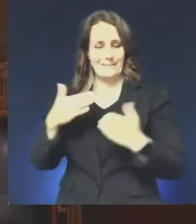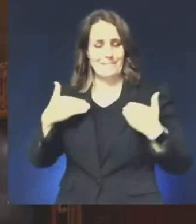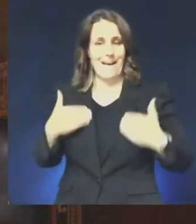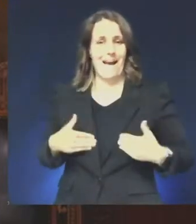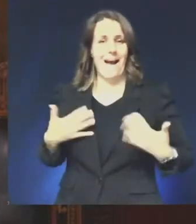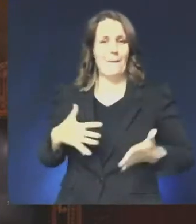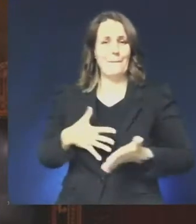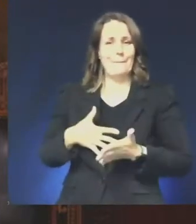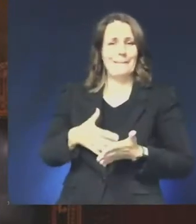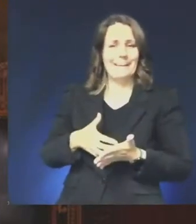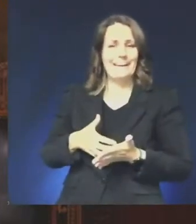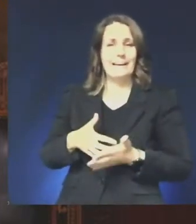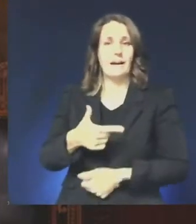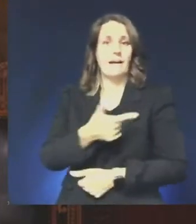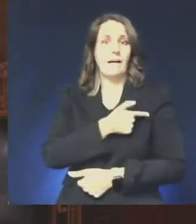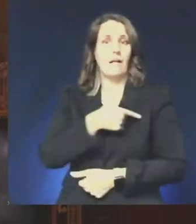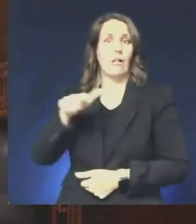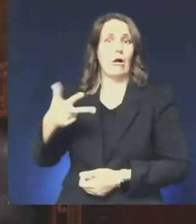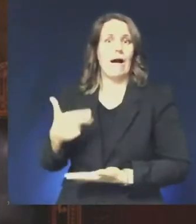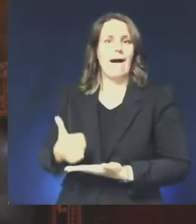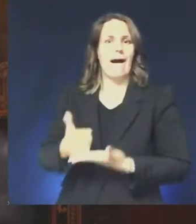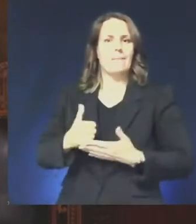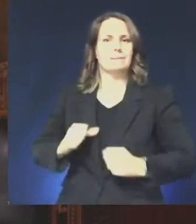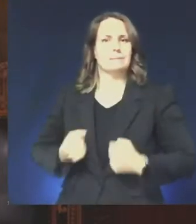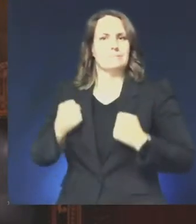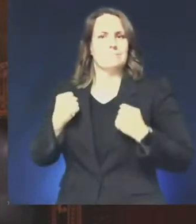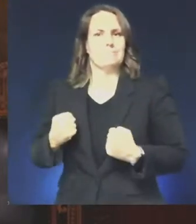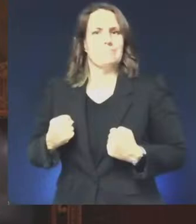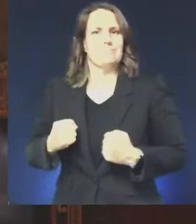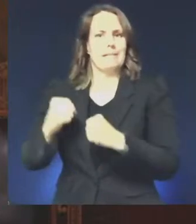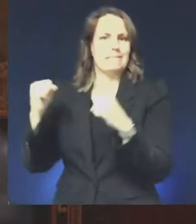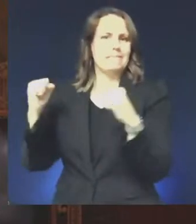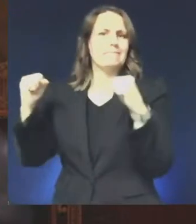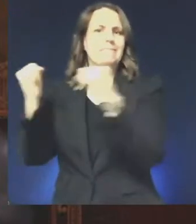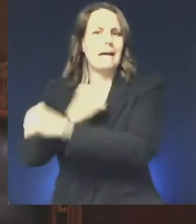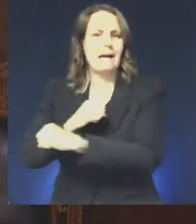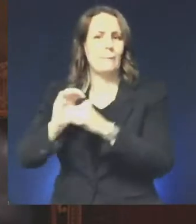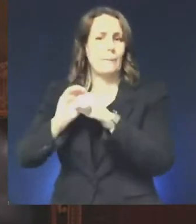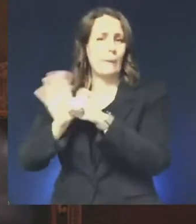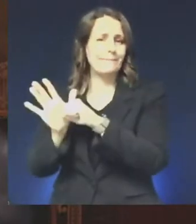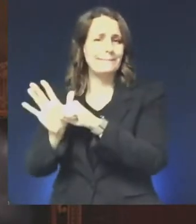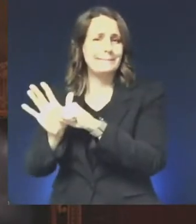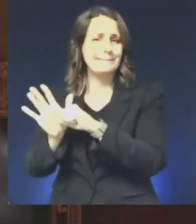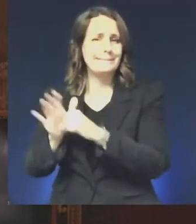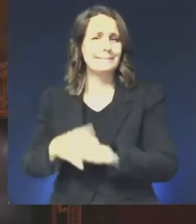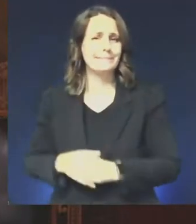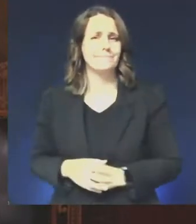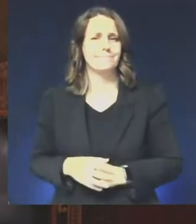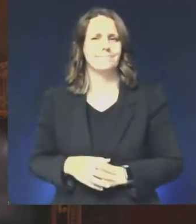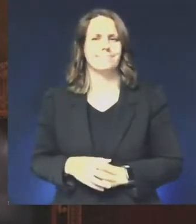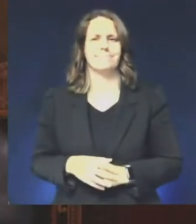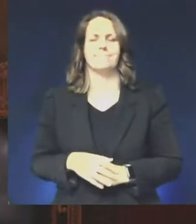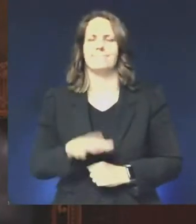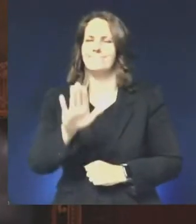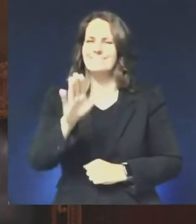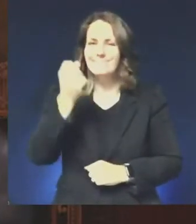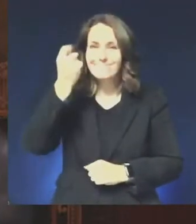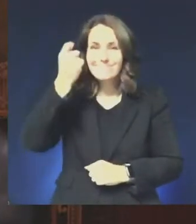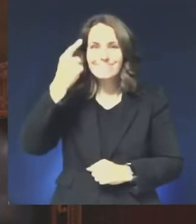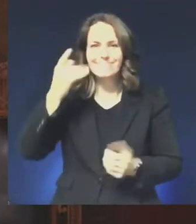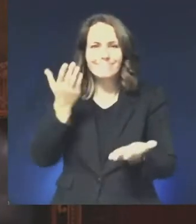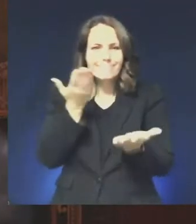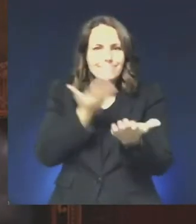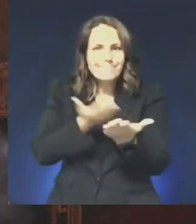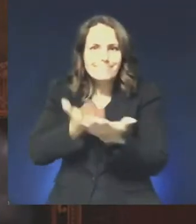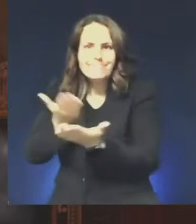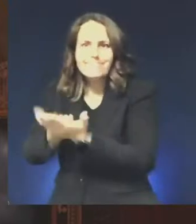this is research and analysis that's still in development. And up until the